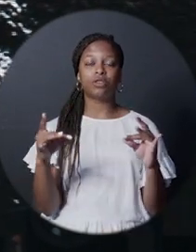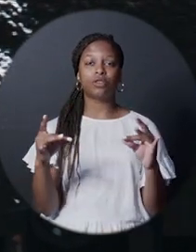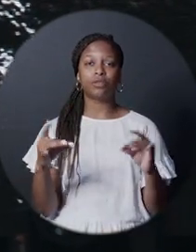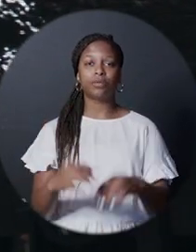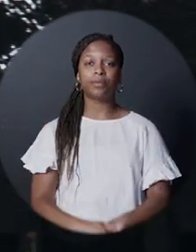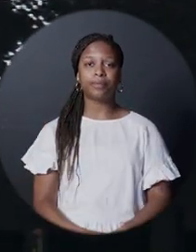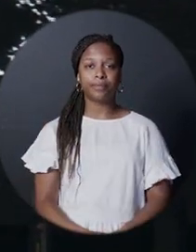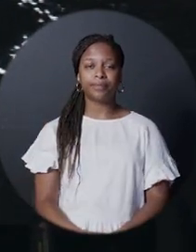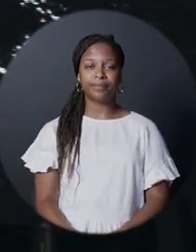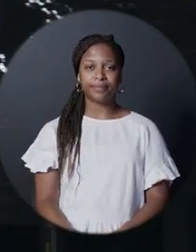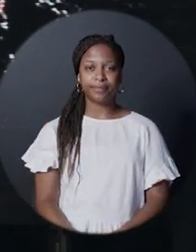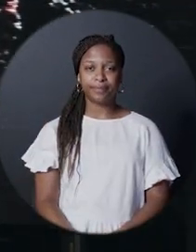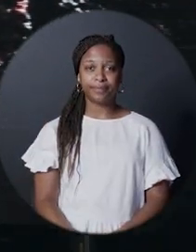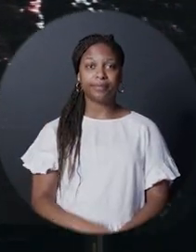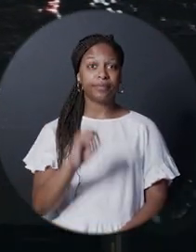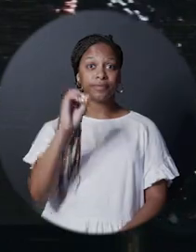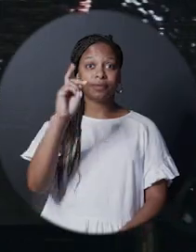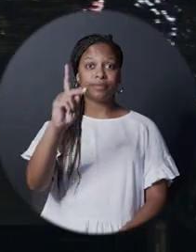This is a message.